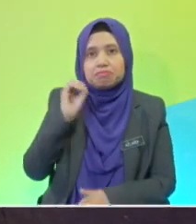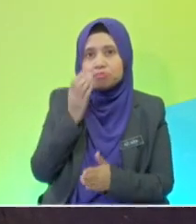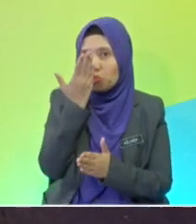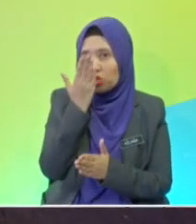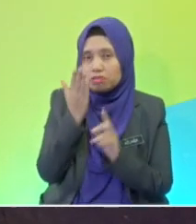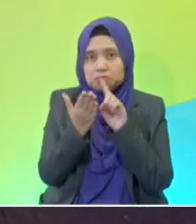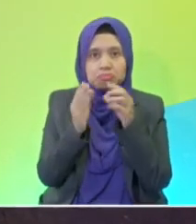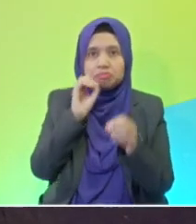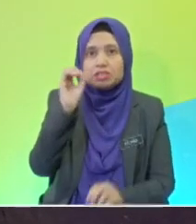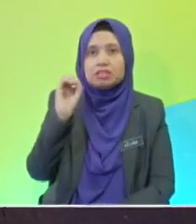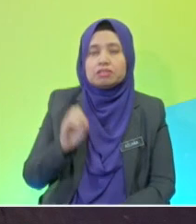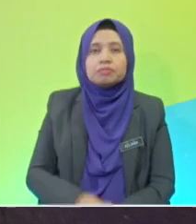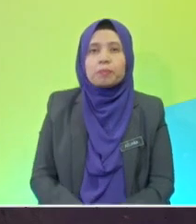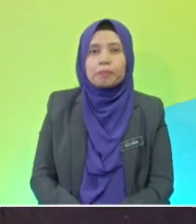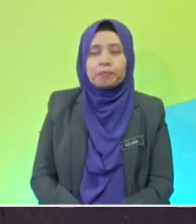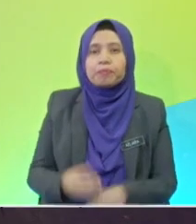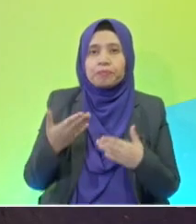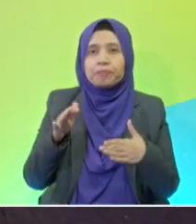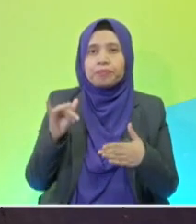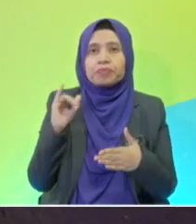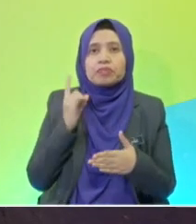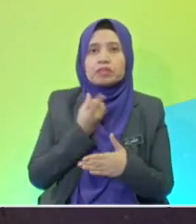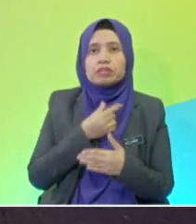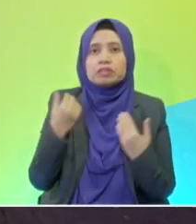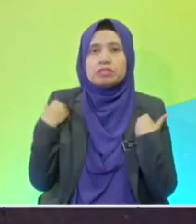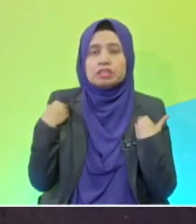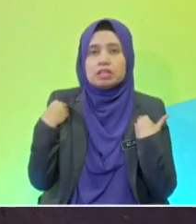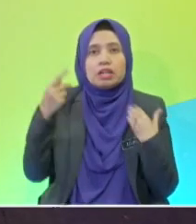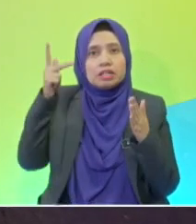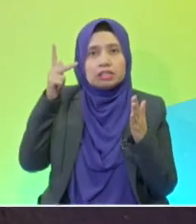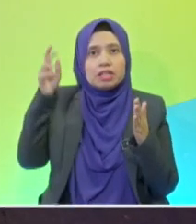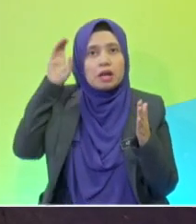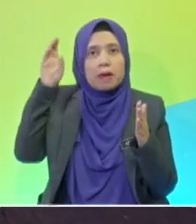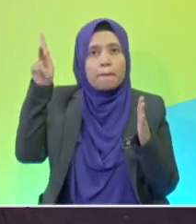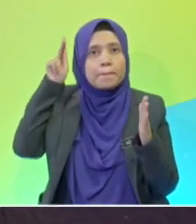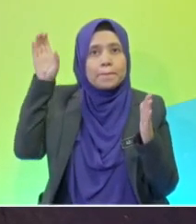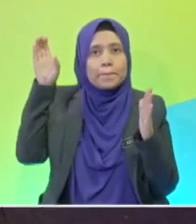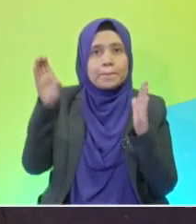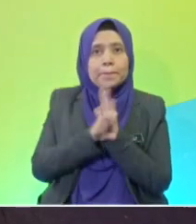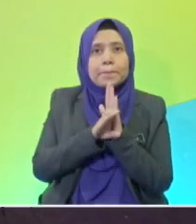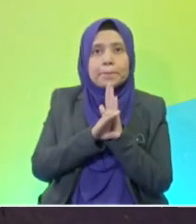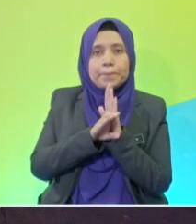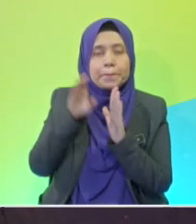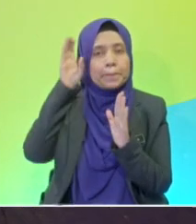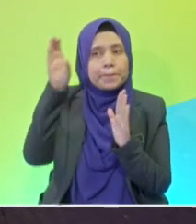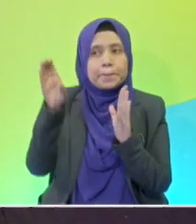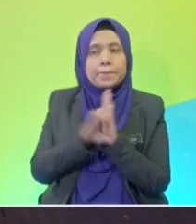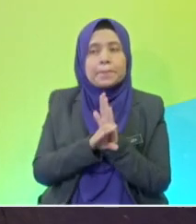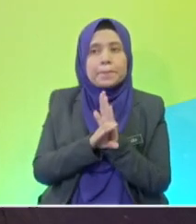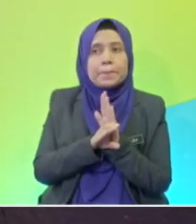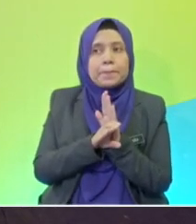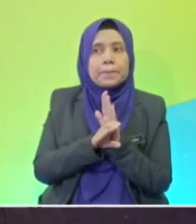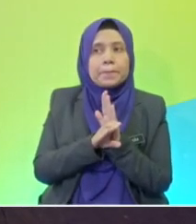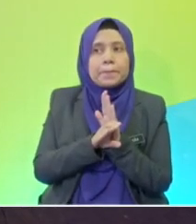Right. Anything else we have, teacher? Yeah. Oh, I think we have a portrait here. A portrait.